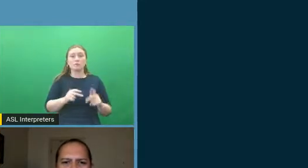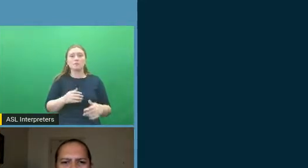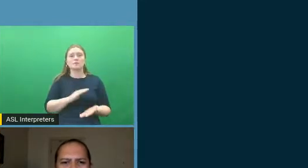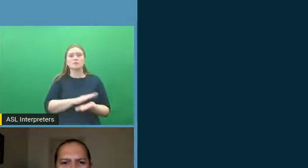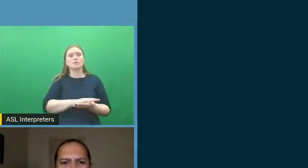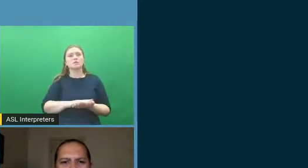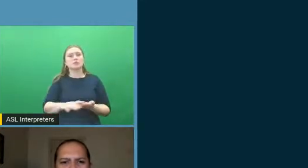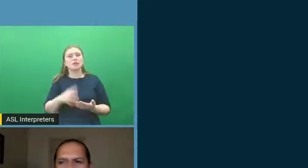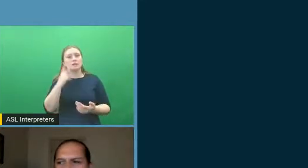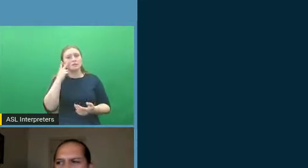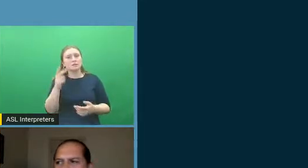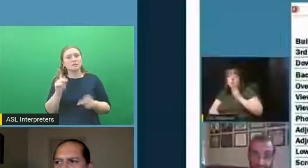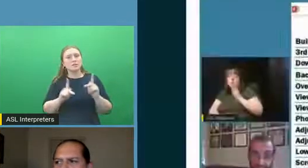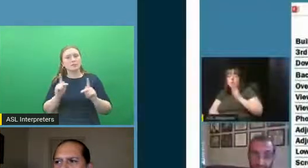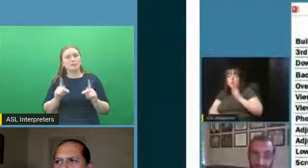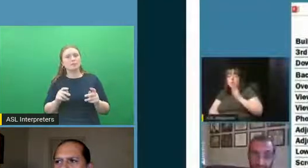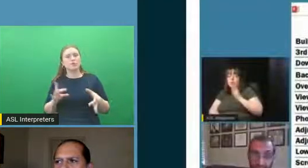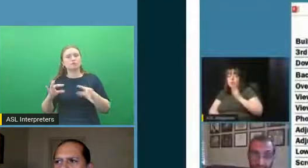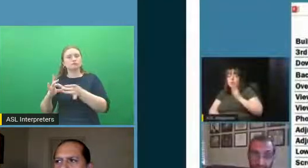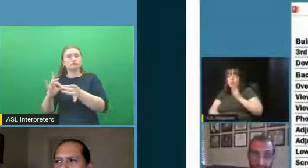connect that way.